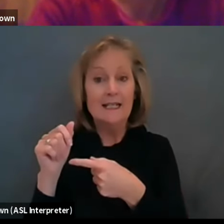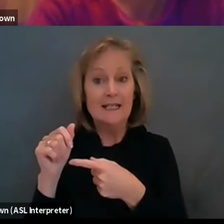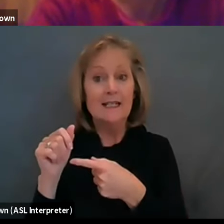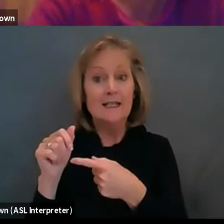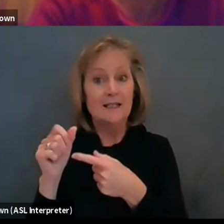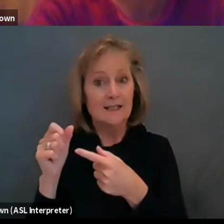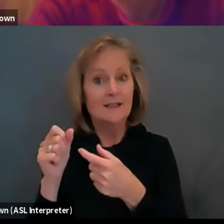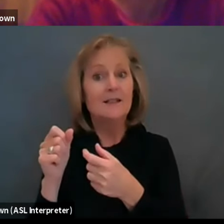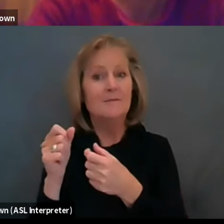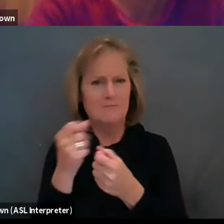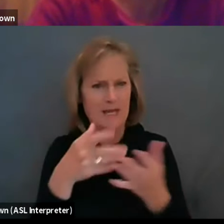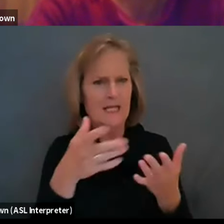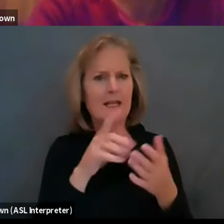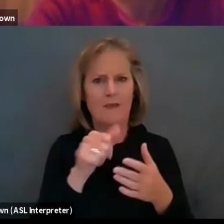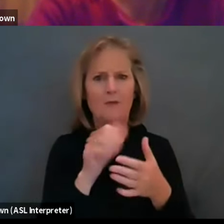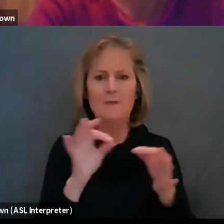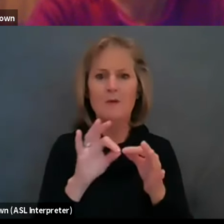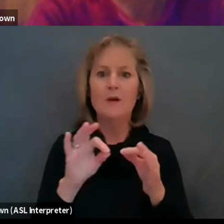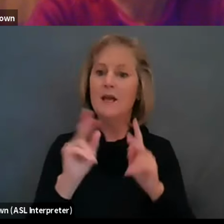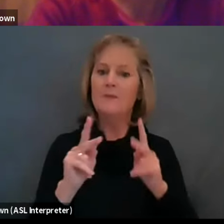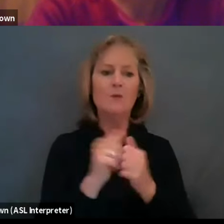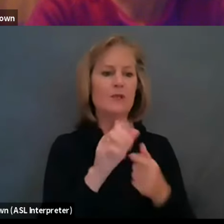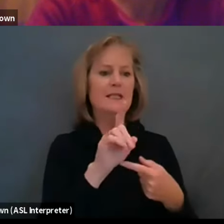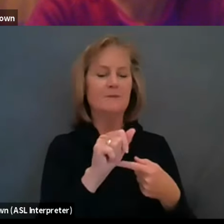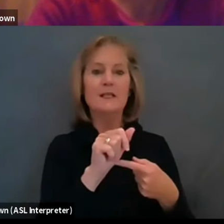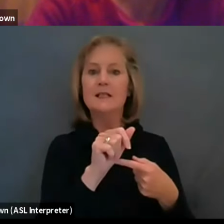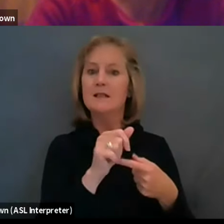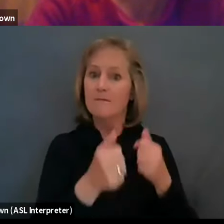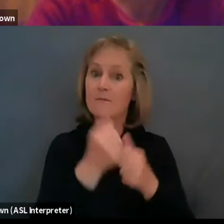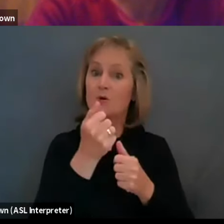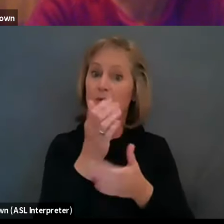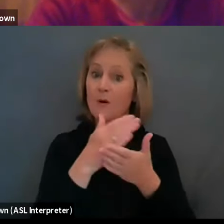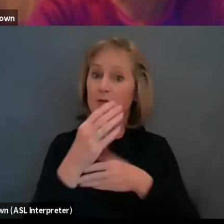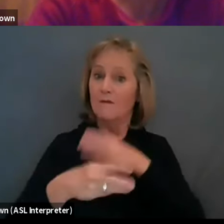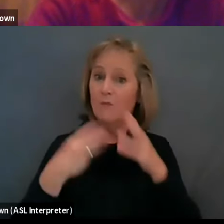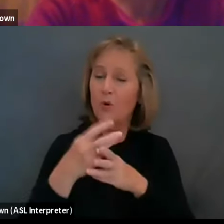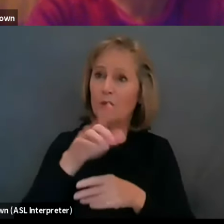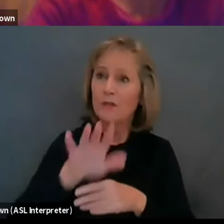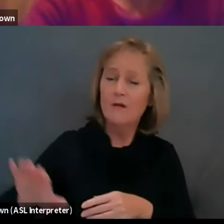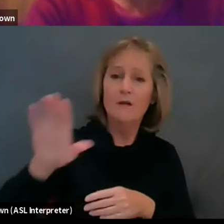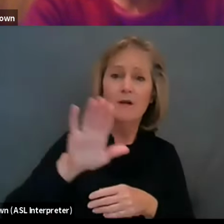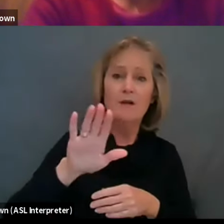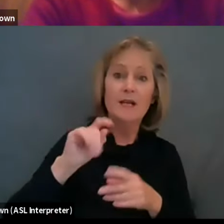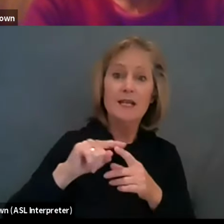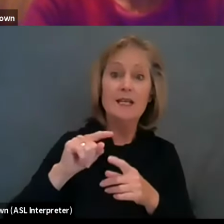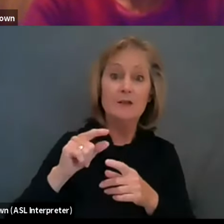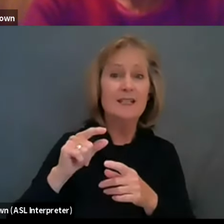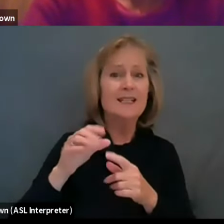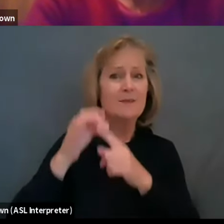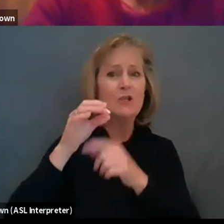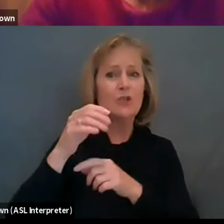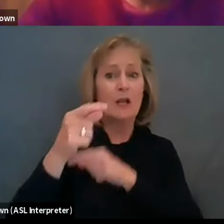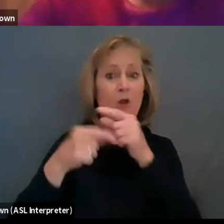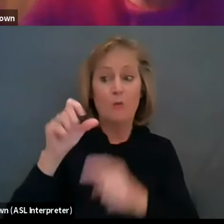as Megan highlighted, people with disabilities in most of the parts of the world, in the especially global